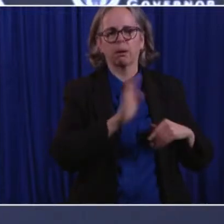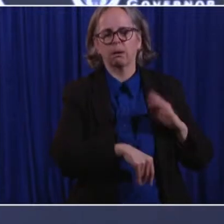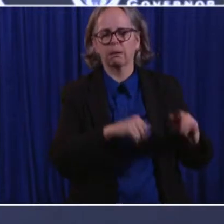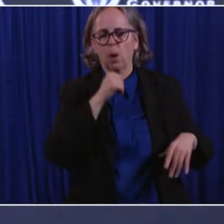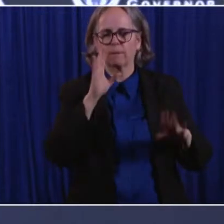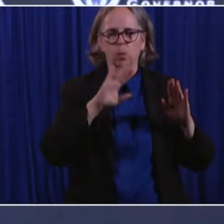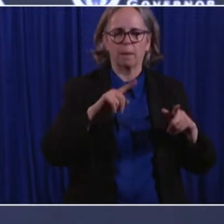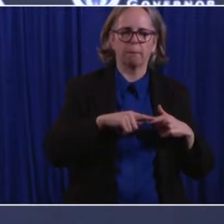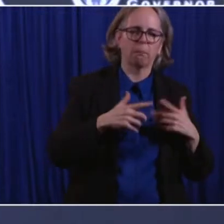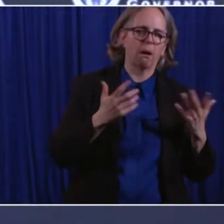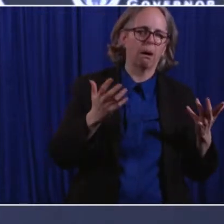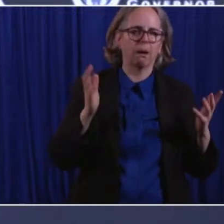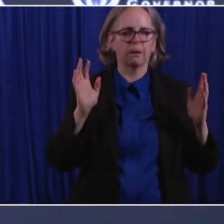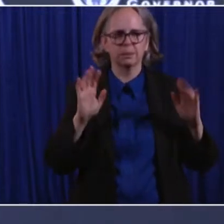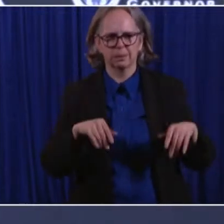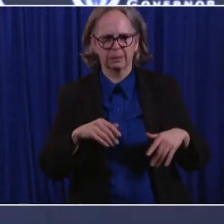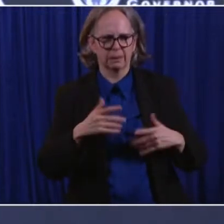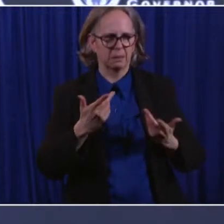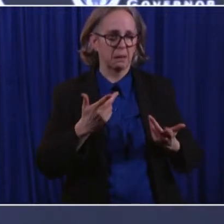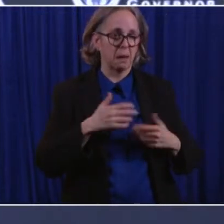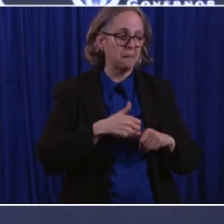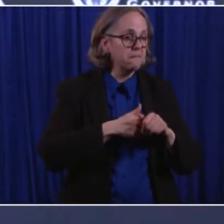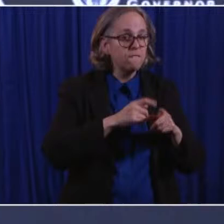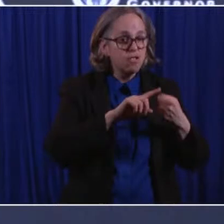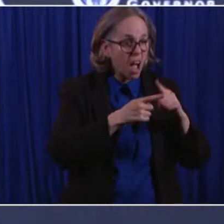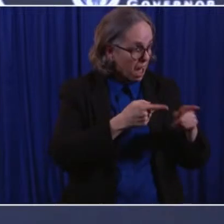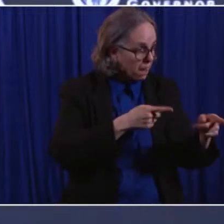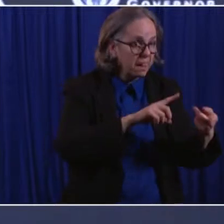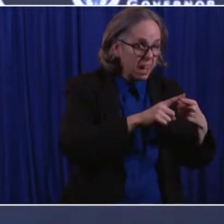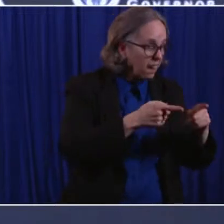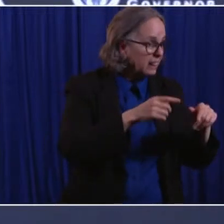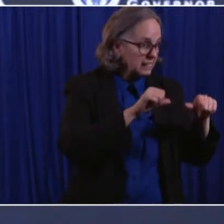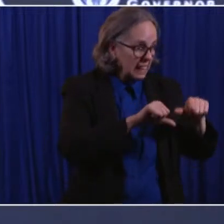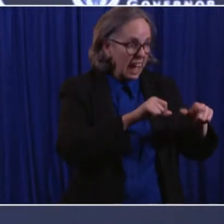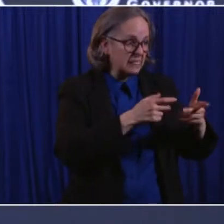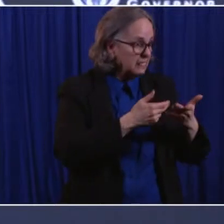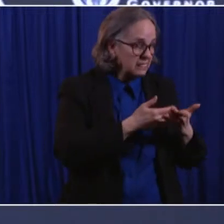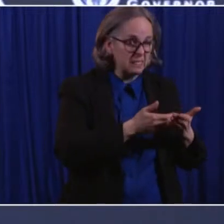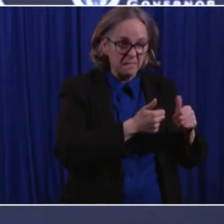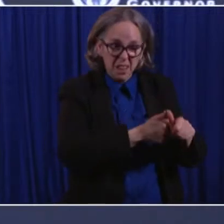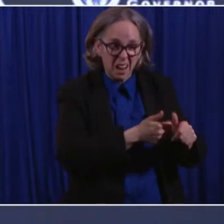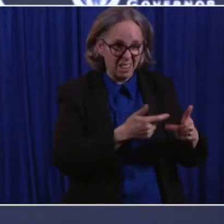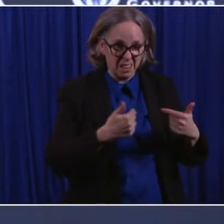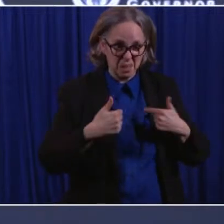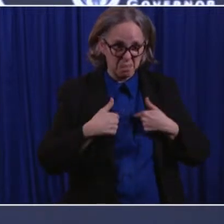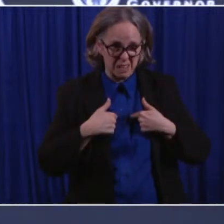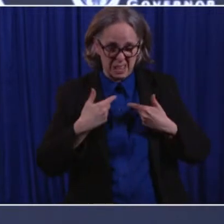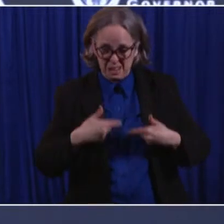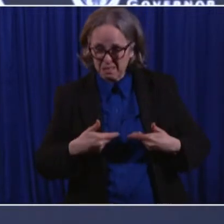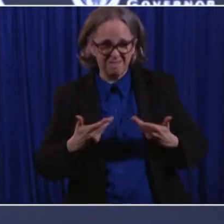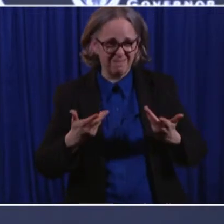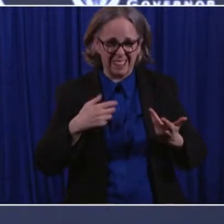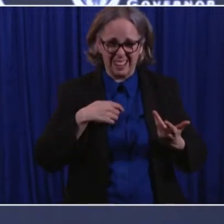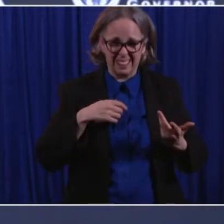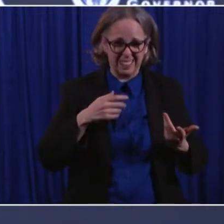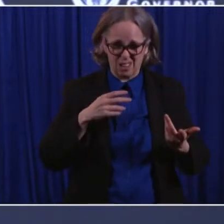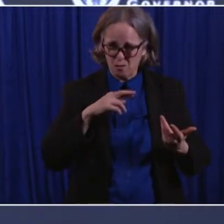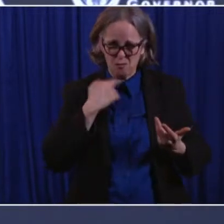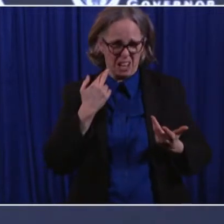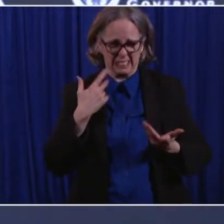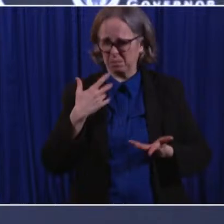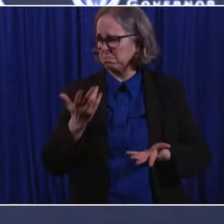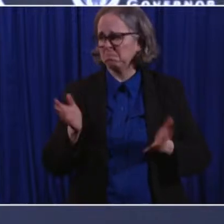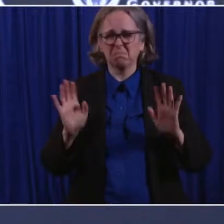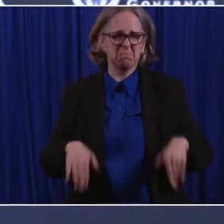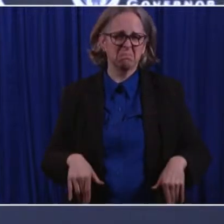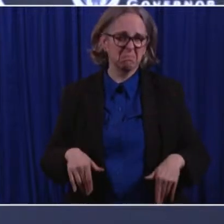said, I'm not as, it's not as great a risk for me. But we also know that